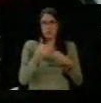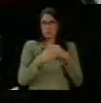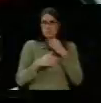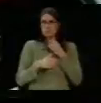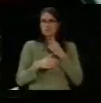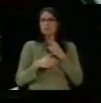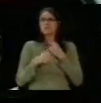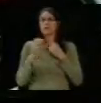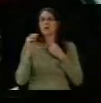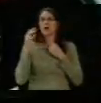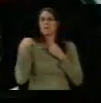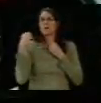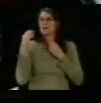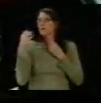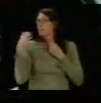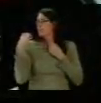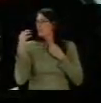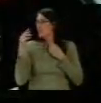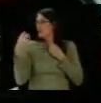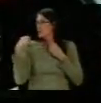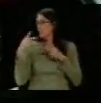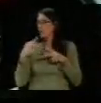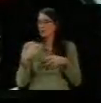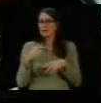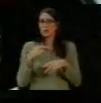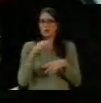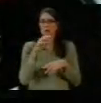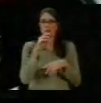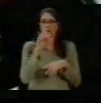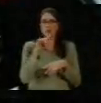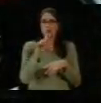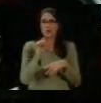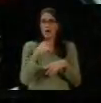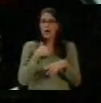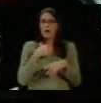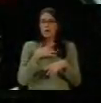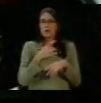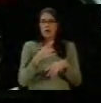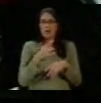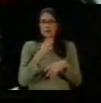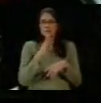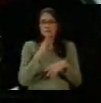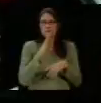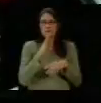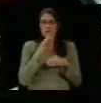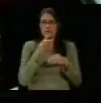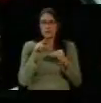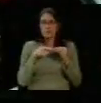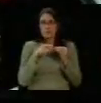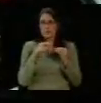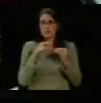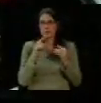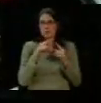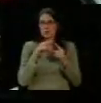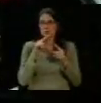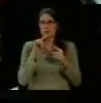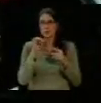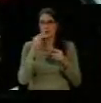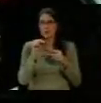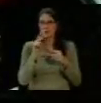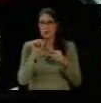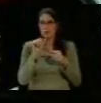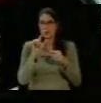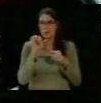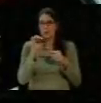had. Mr. Chairman, Mr. Mills. I'd like to speak on Mr. John Valiant pointed at me